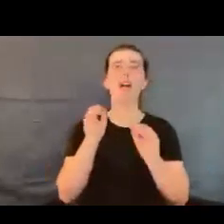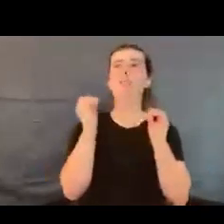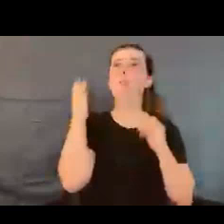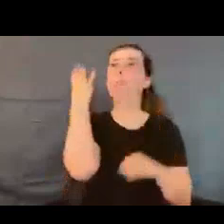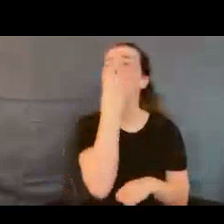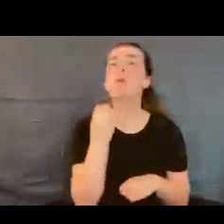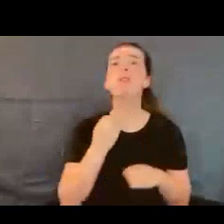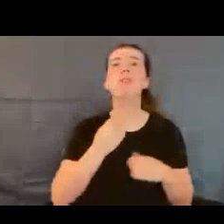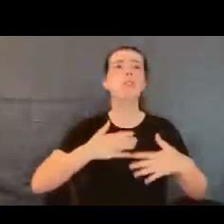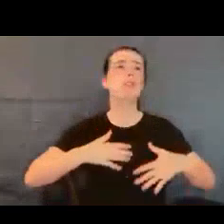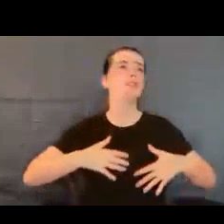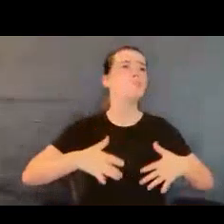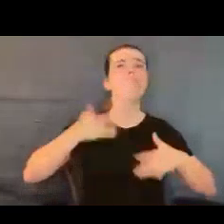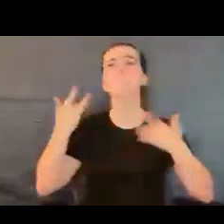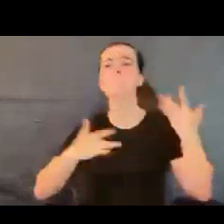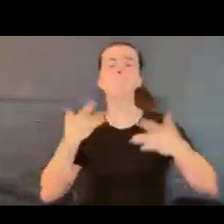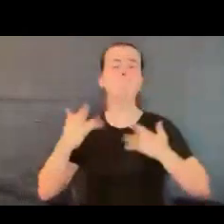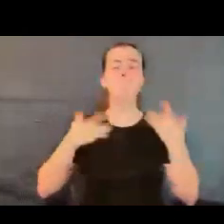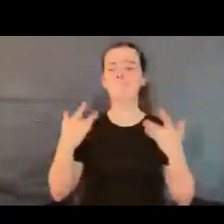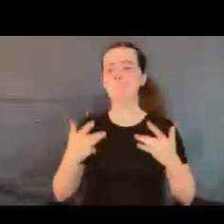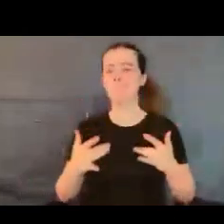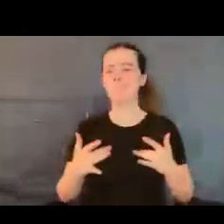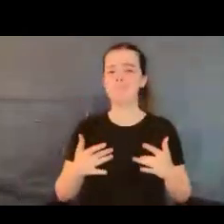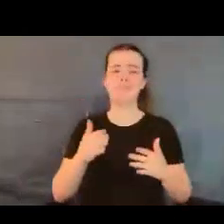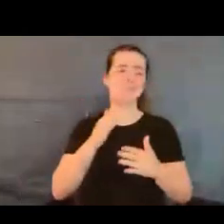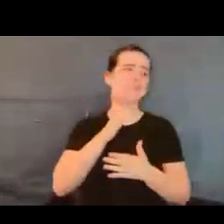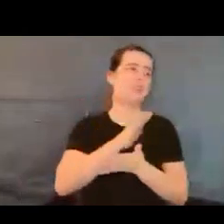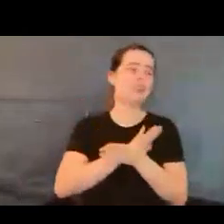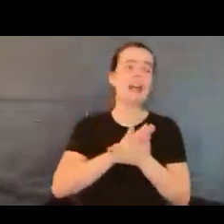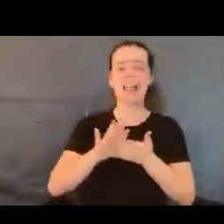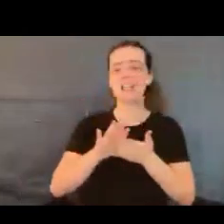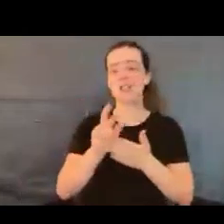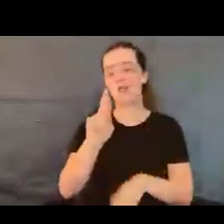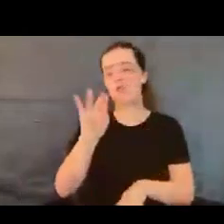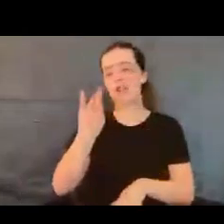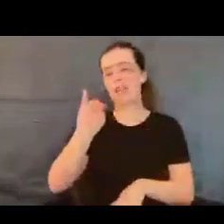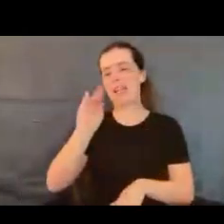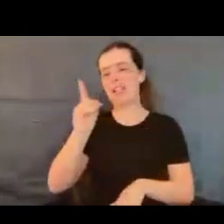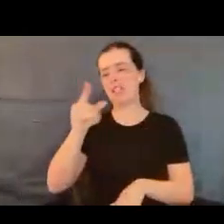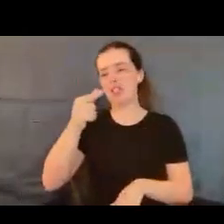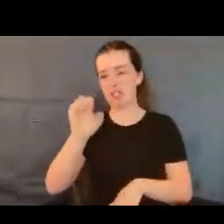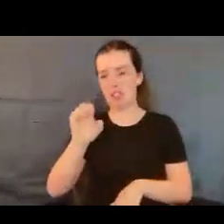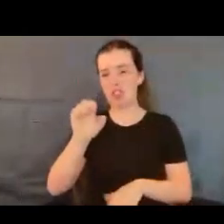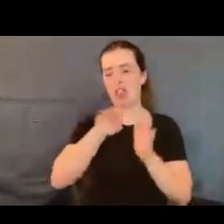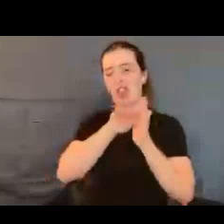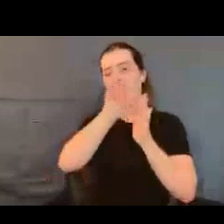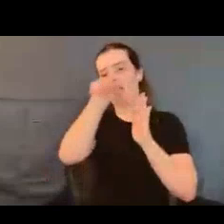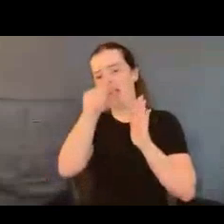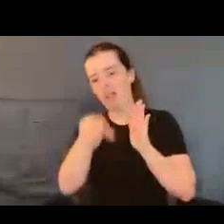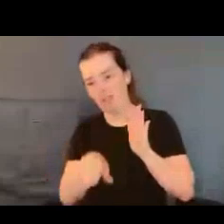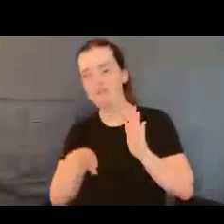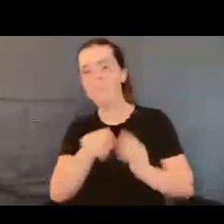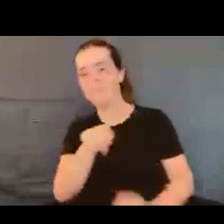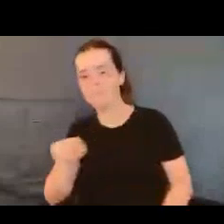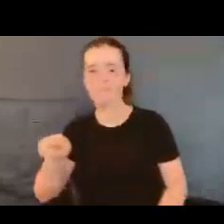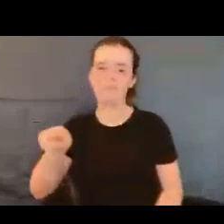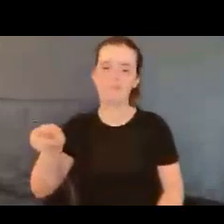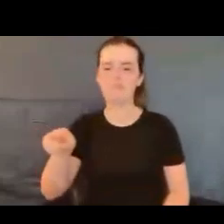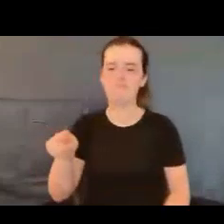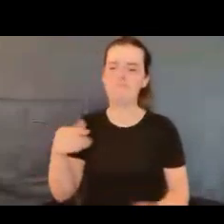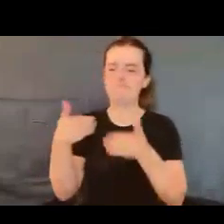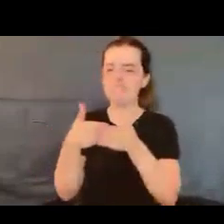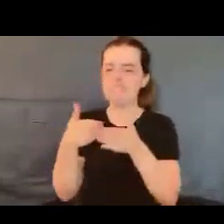course. And you get a really nice ridge descent from Mount Baldy down the ridge back to near Hidden Peak. You don't actually go up